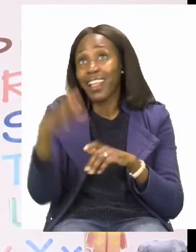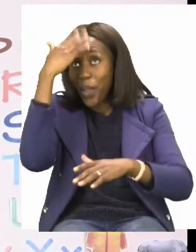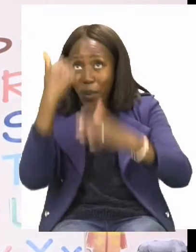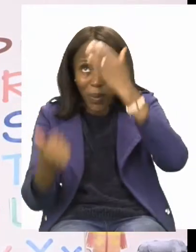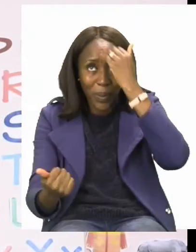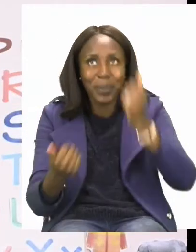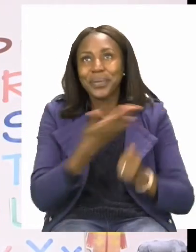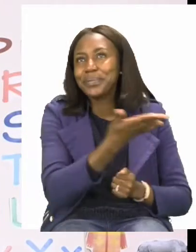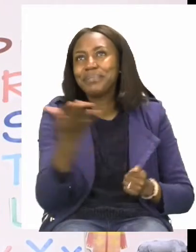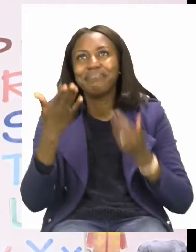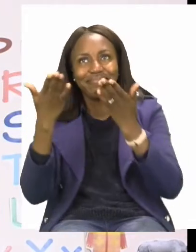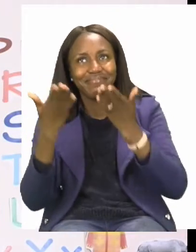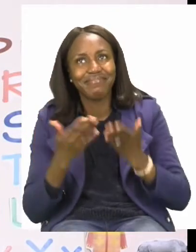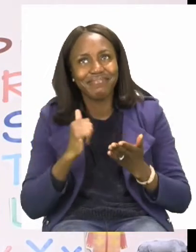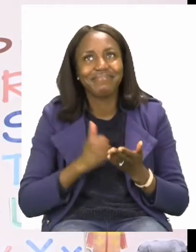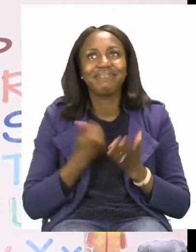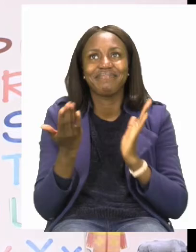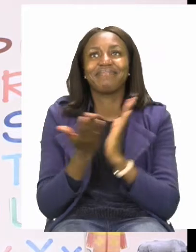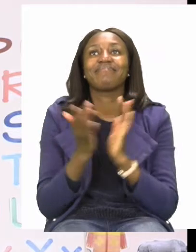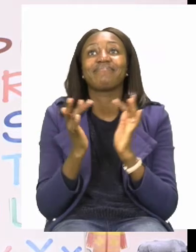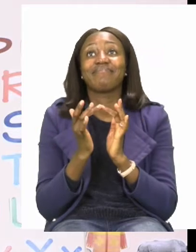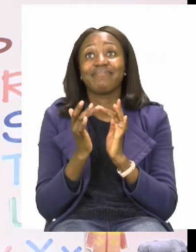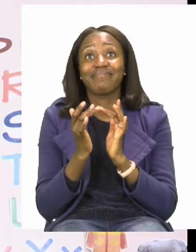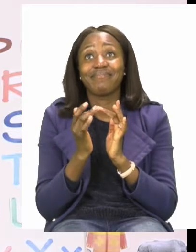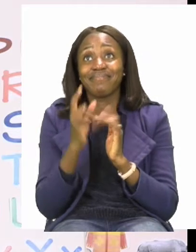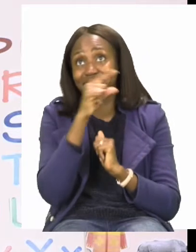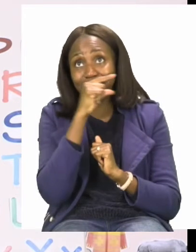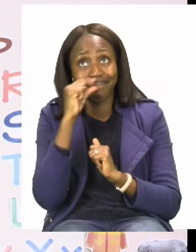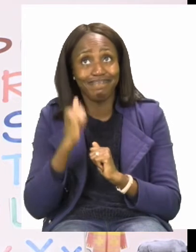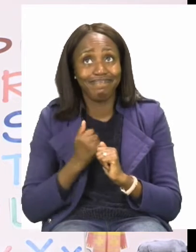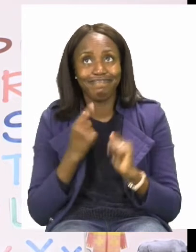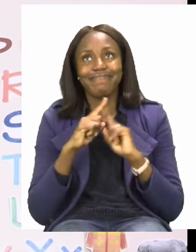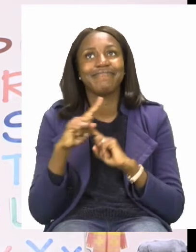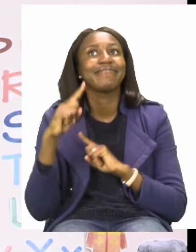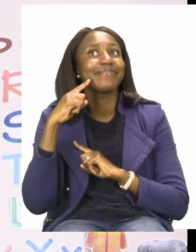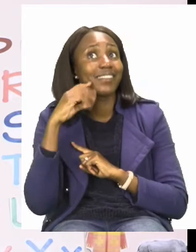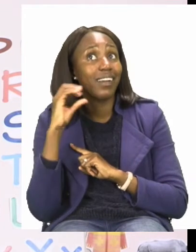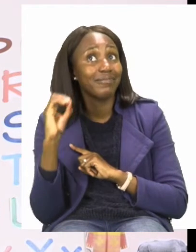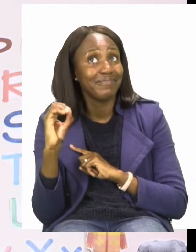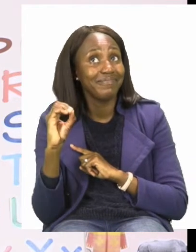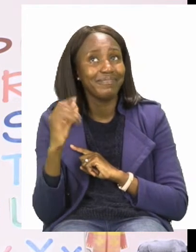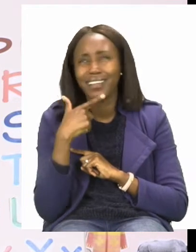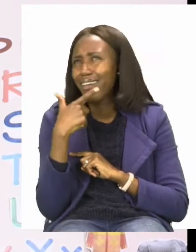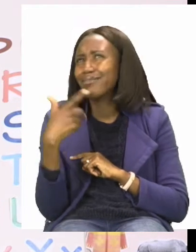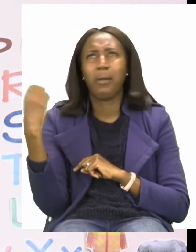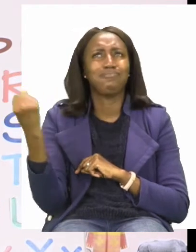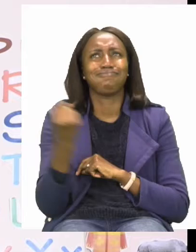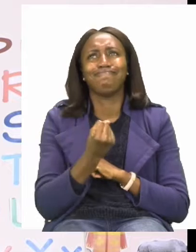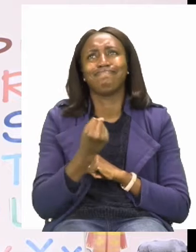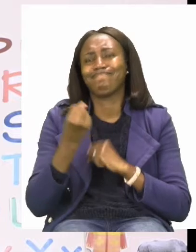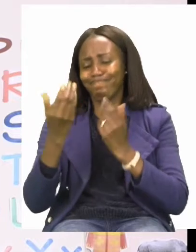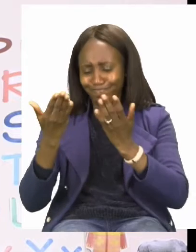Hello everyone and welcome to My Zone Online School. My name is Teacher Mutsa and thank you so